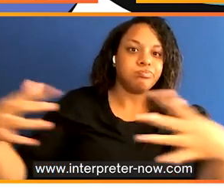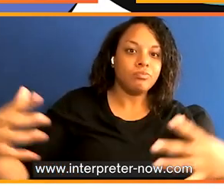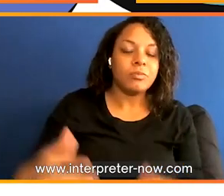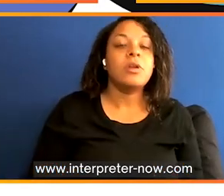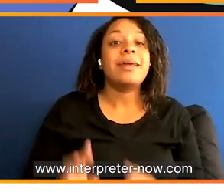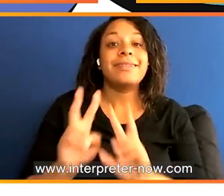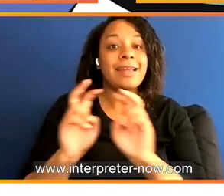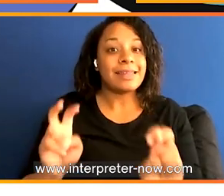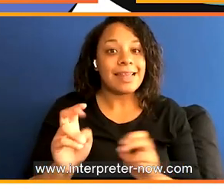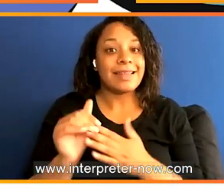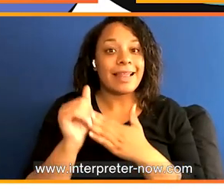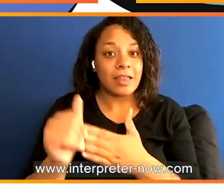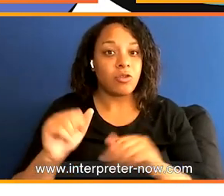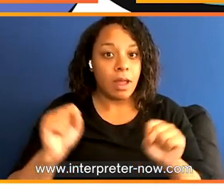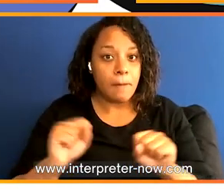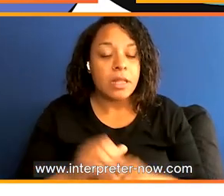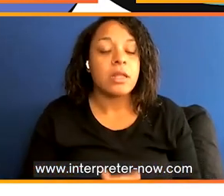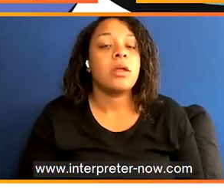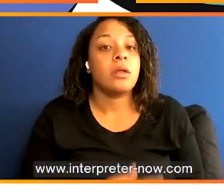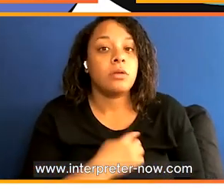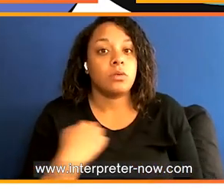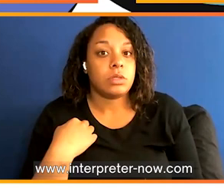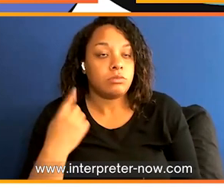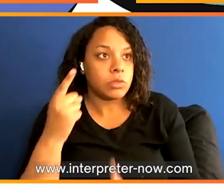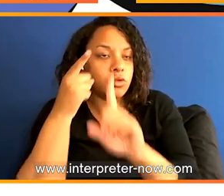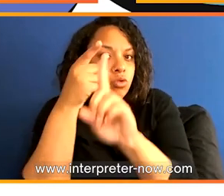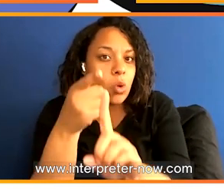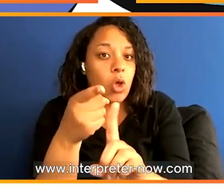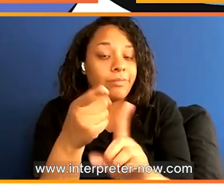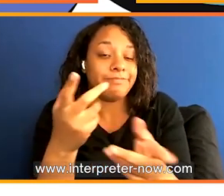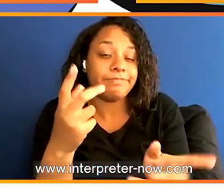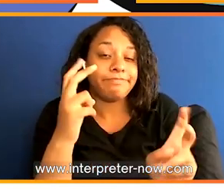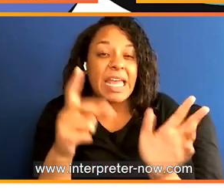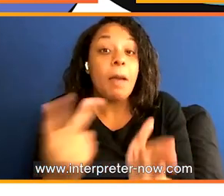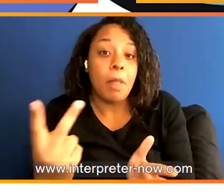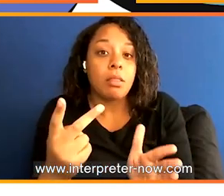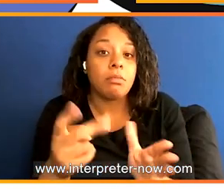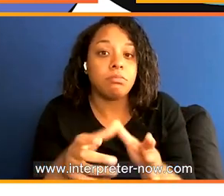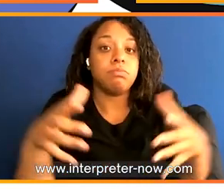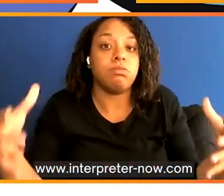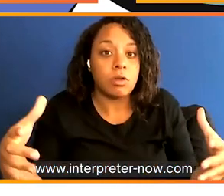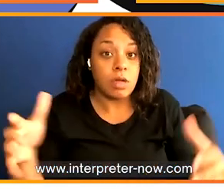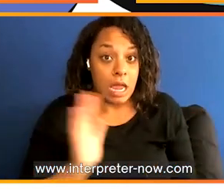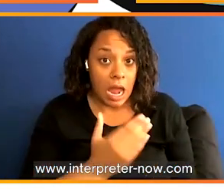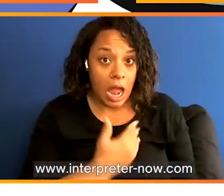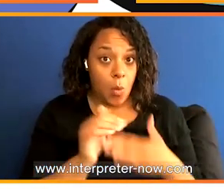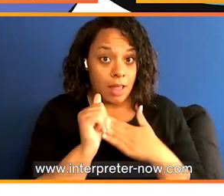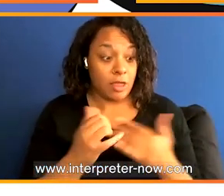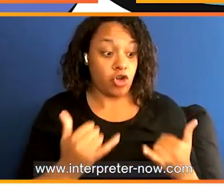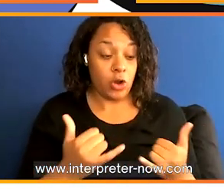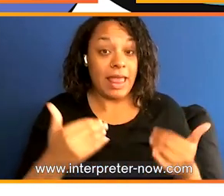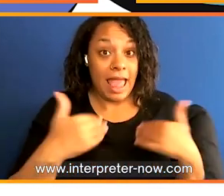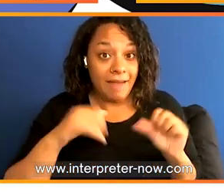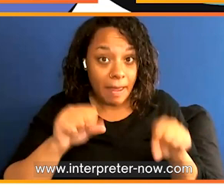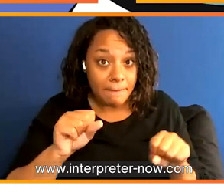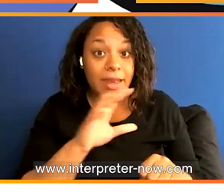it. But then in assessing leadership capability, it is about, all right, if we aspire to grow, I'm just going to say double in